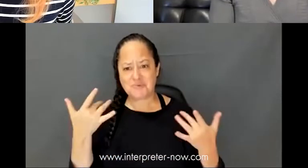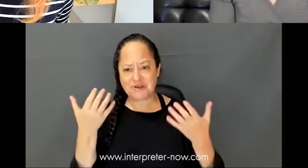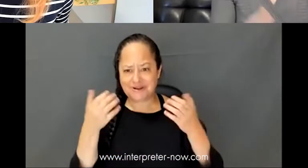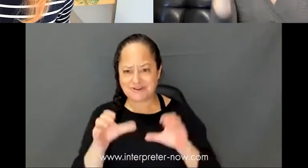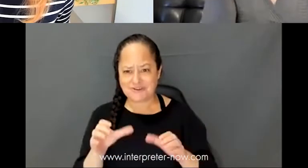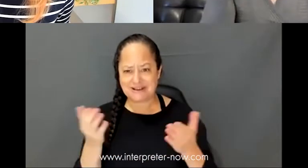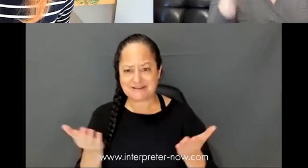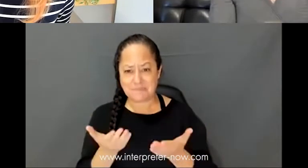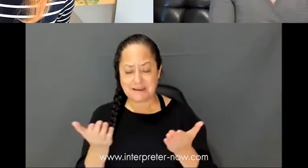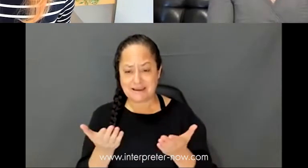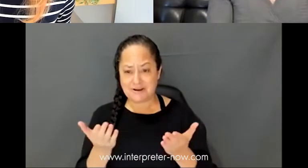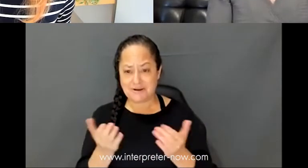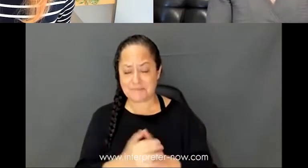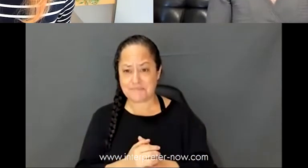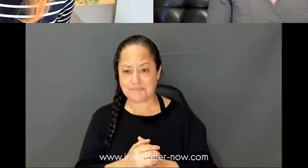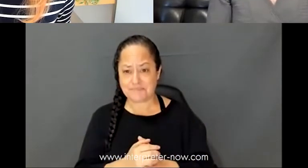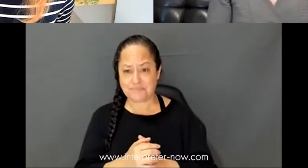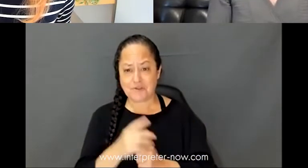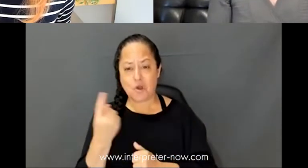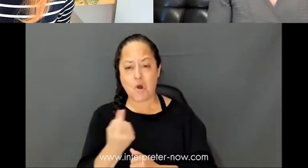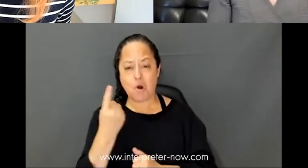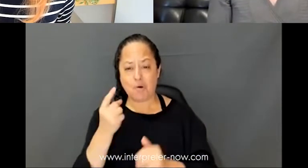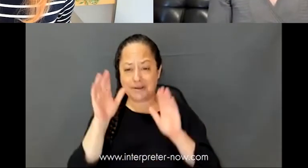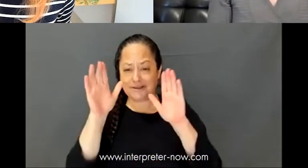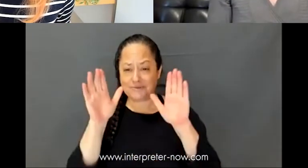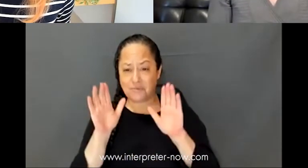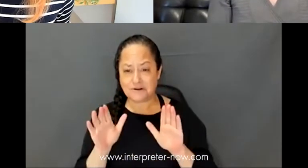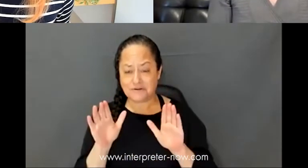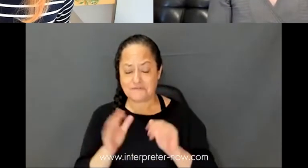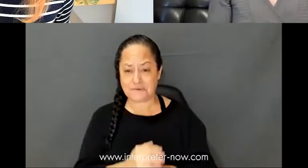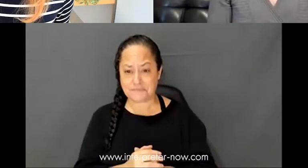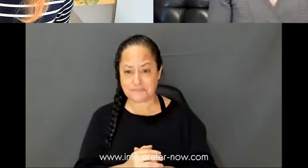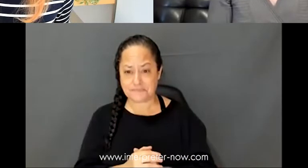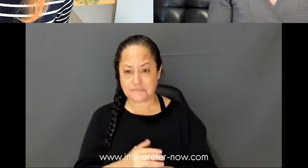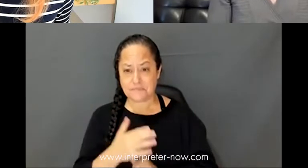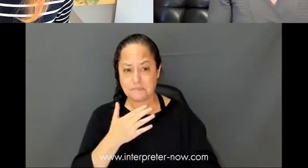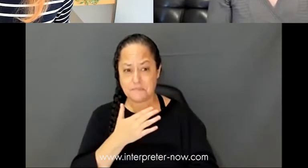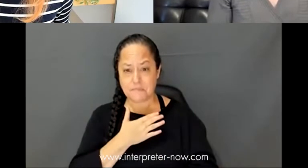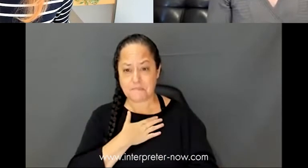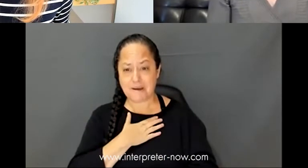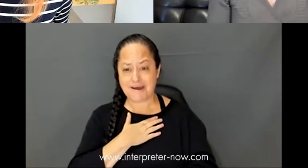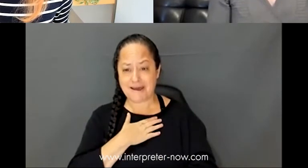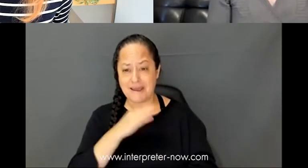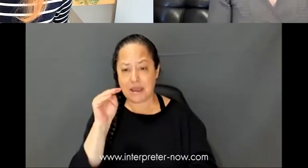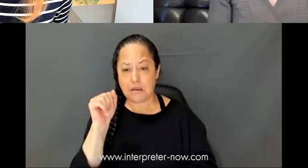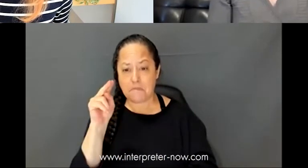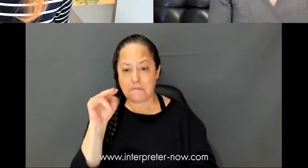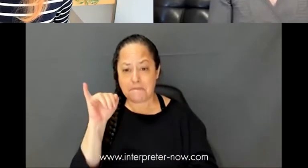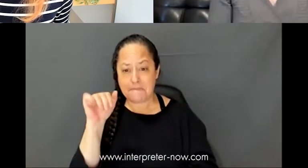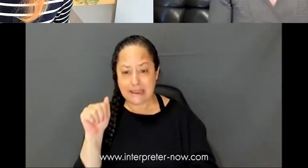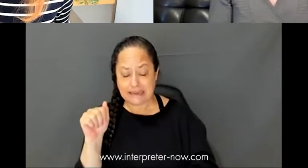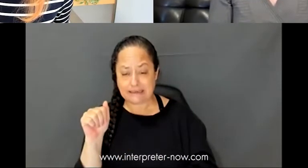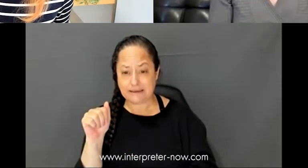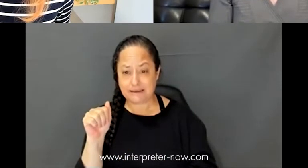And it's always wonderful that my mania